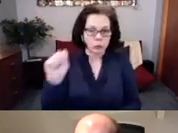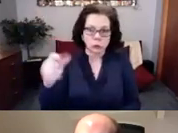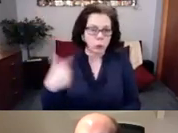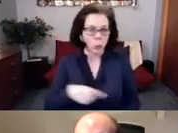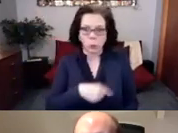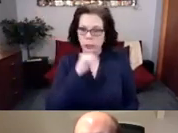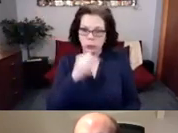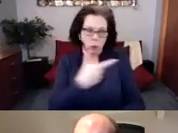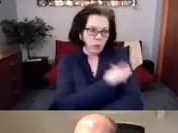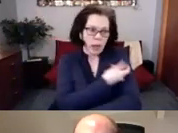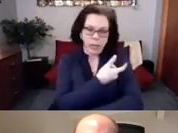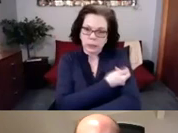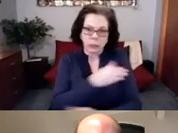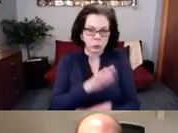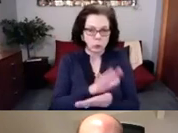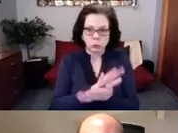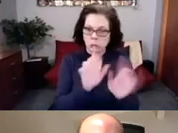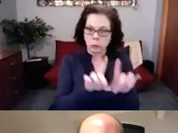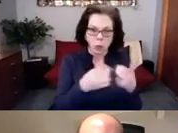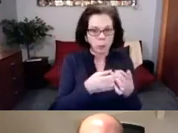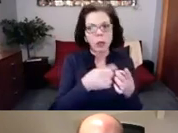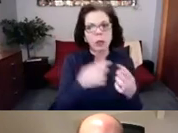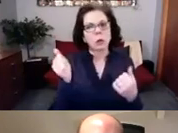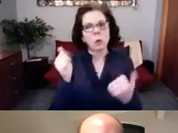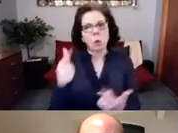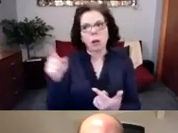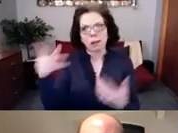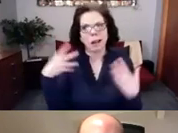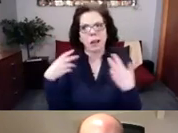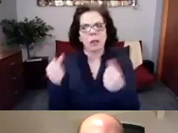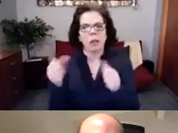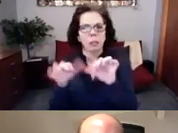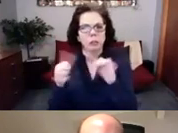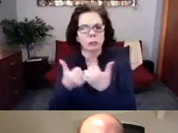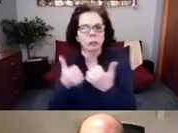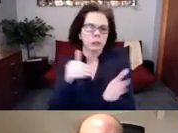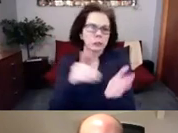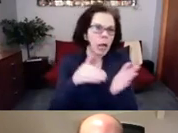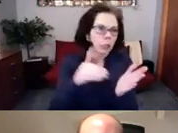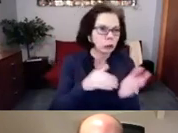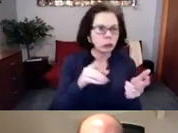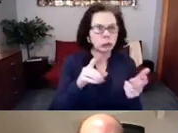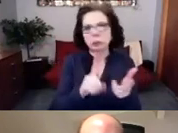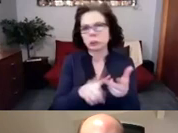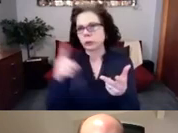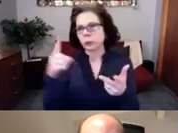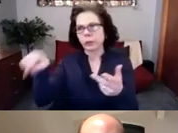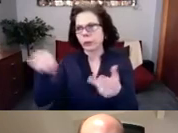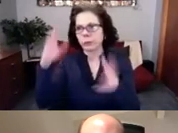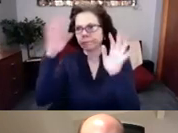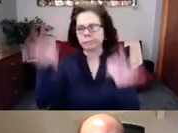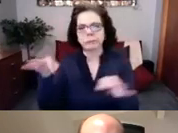the school department. It will all be done by health agents or doctors, or as determined by the state.